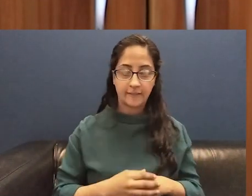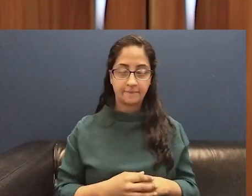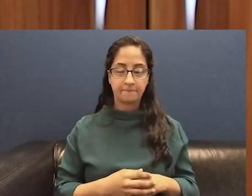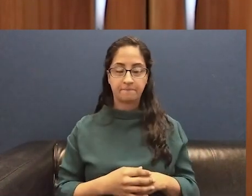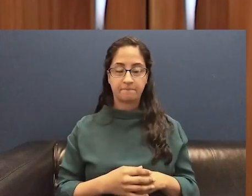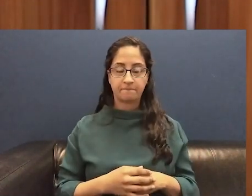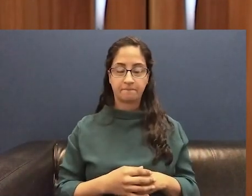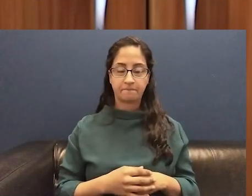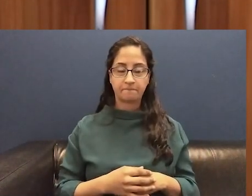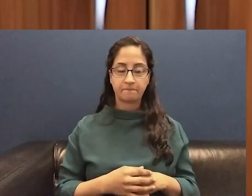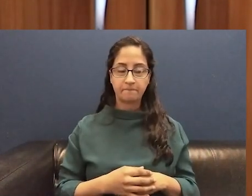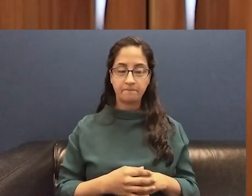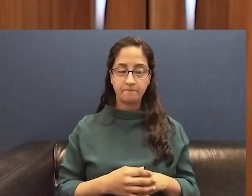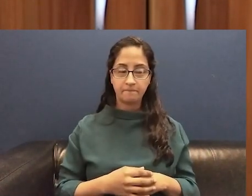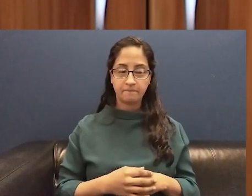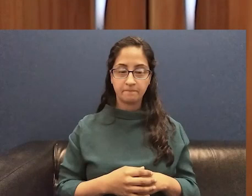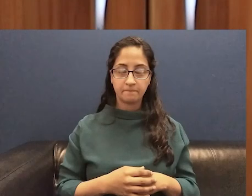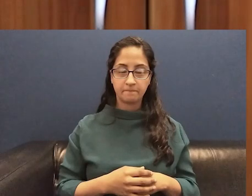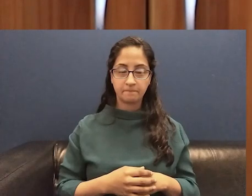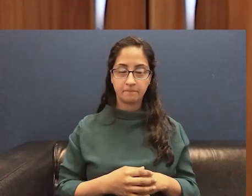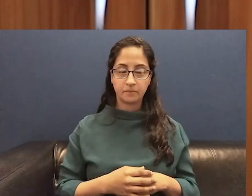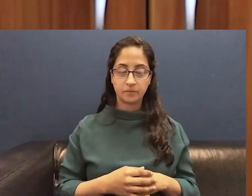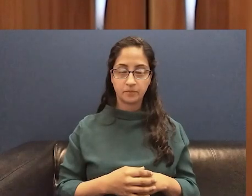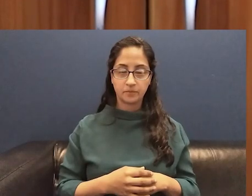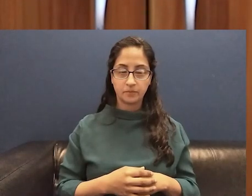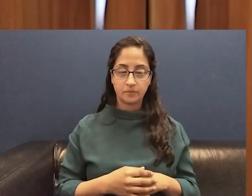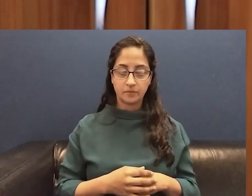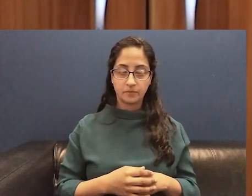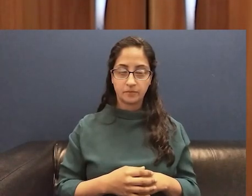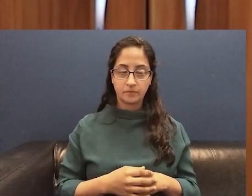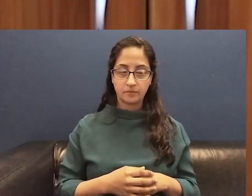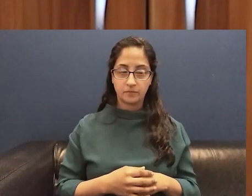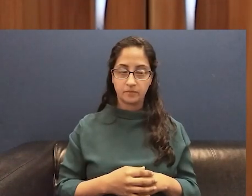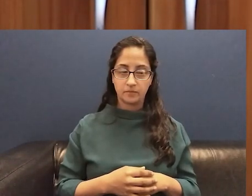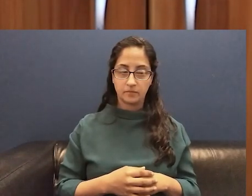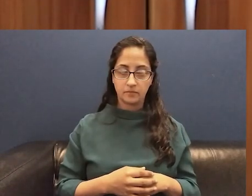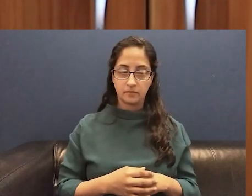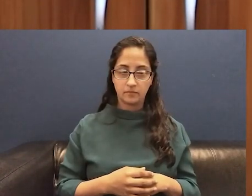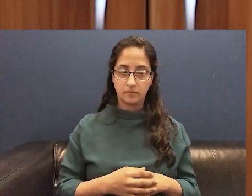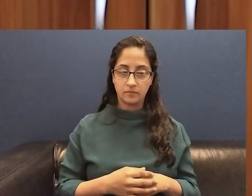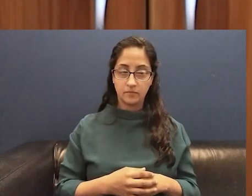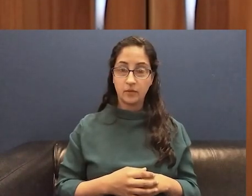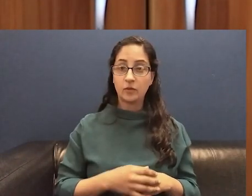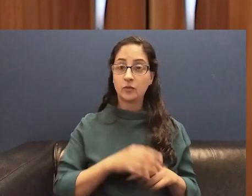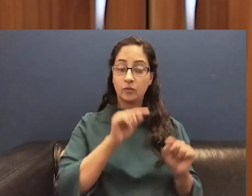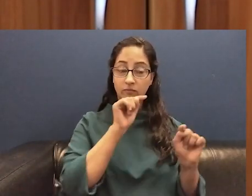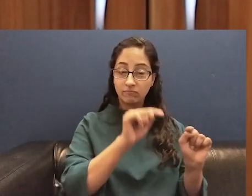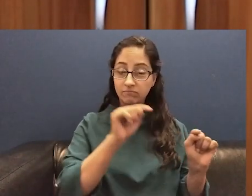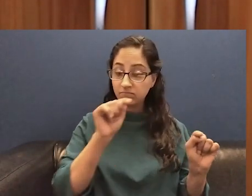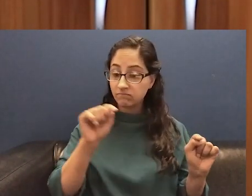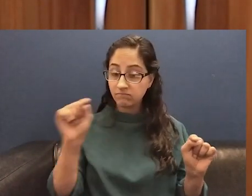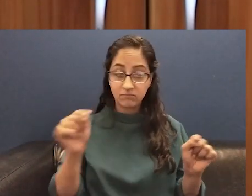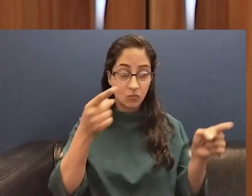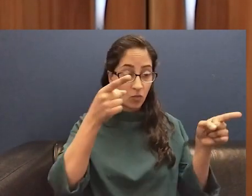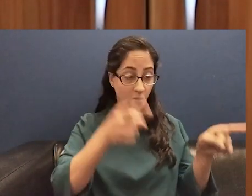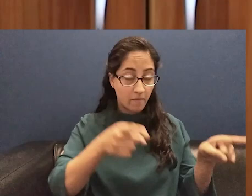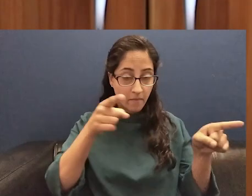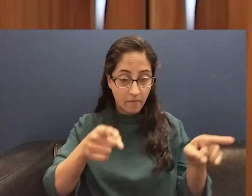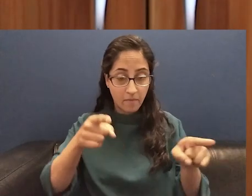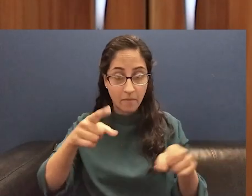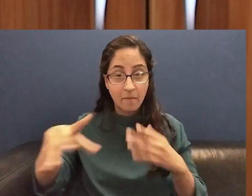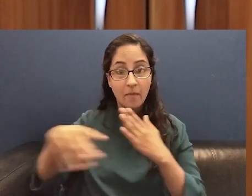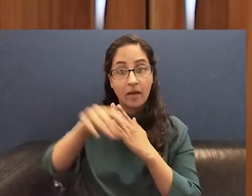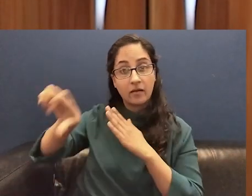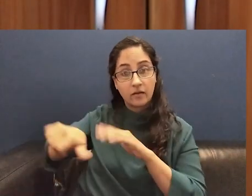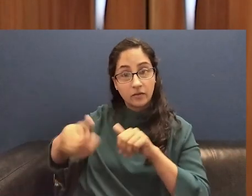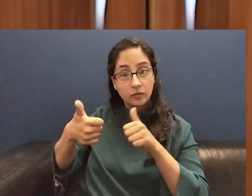all were facing in the country was the fact that international community was trying to figure out